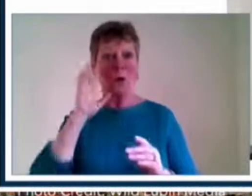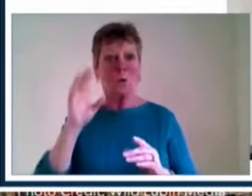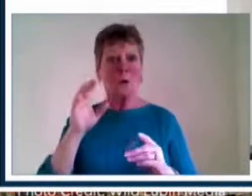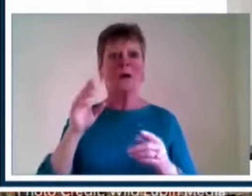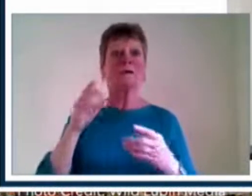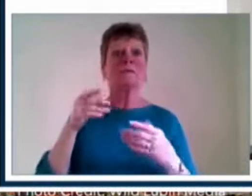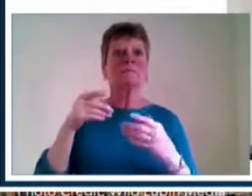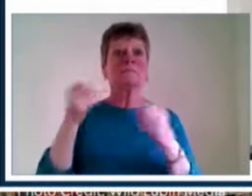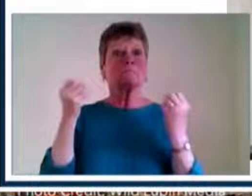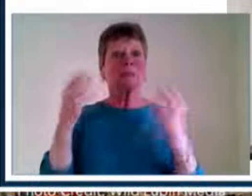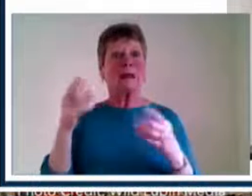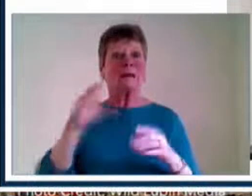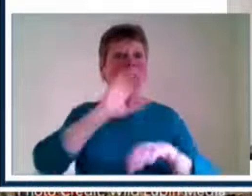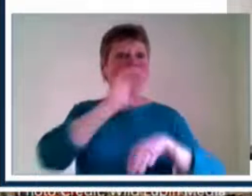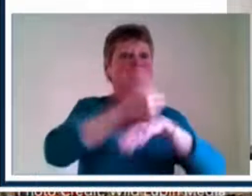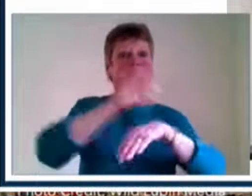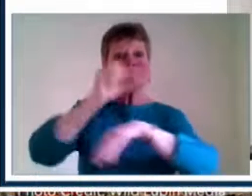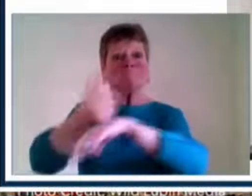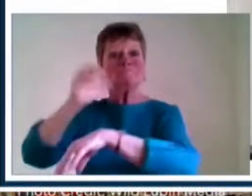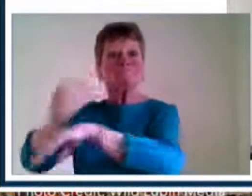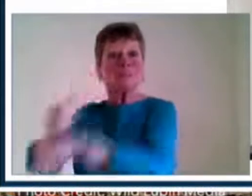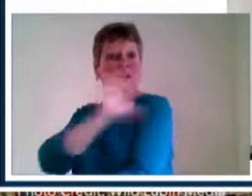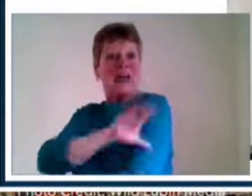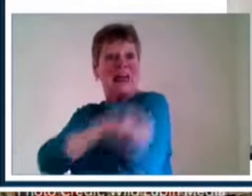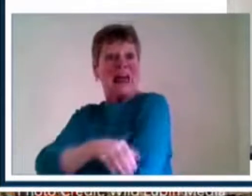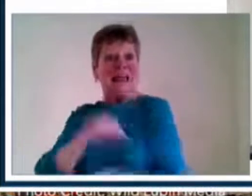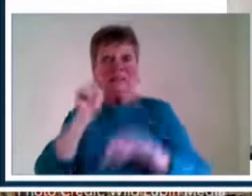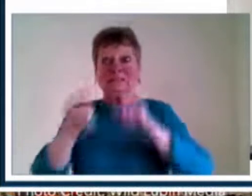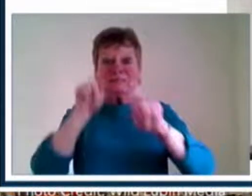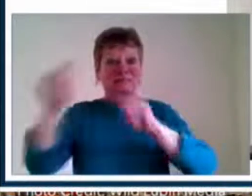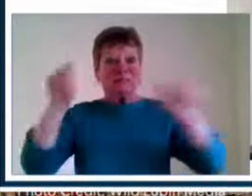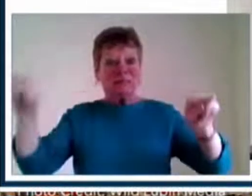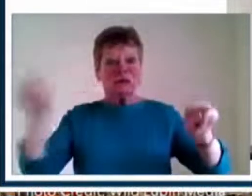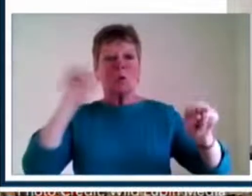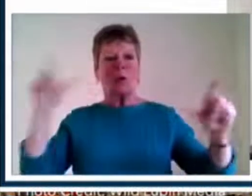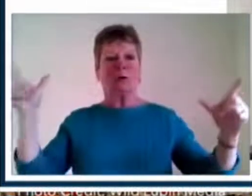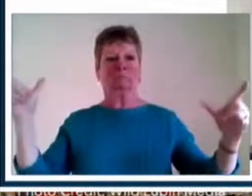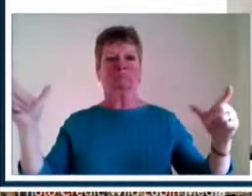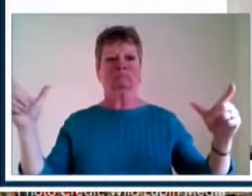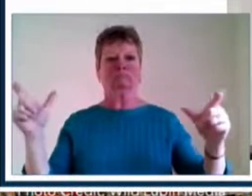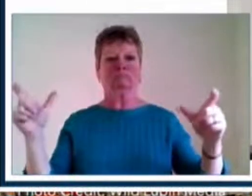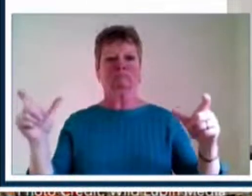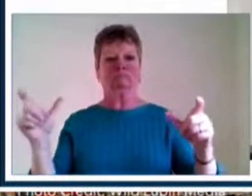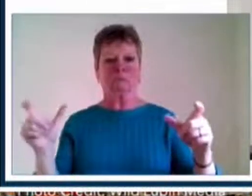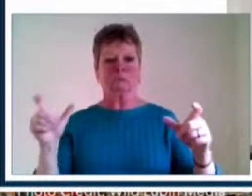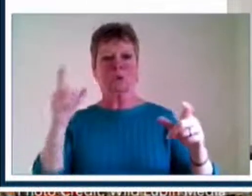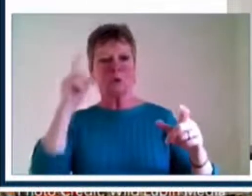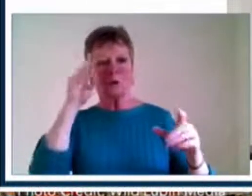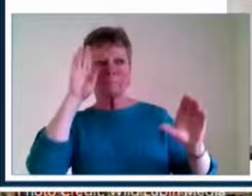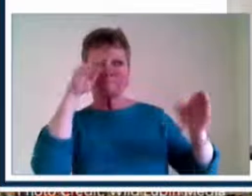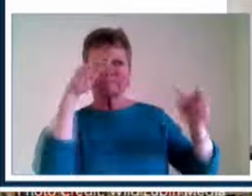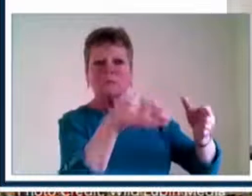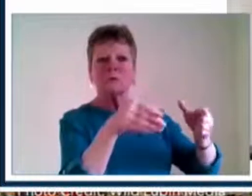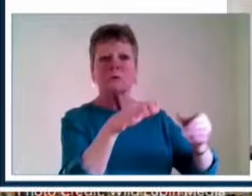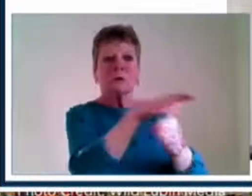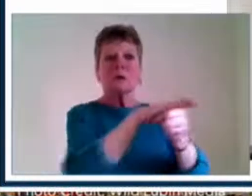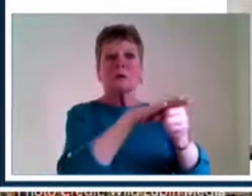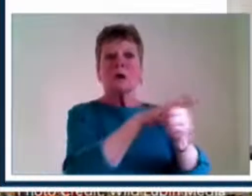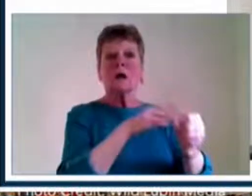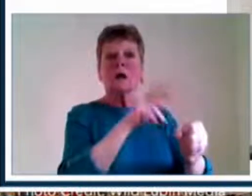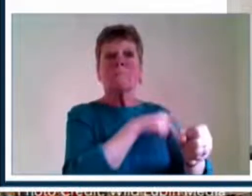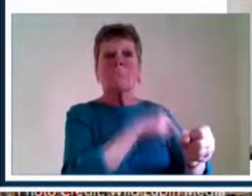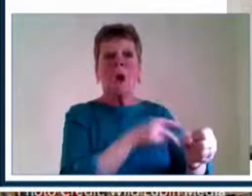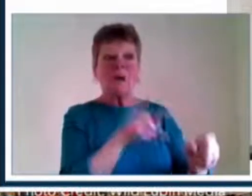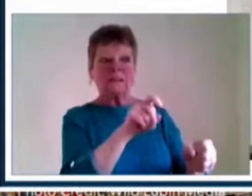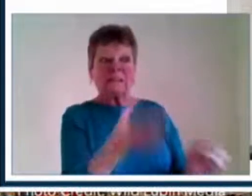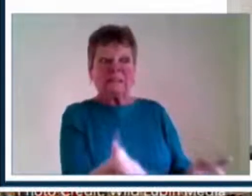clinics that were stood up, and we will focus on more targeted programming across the province at those areas where we can get the rates up a little